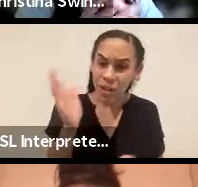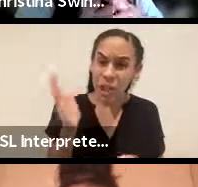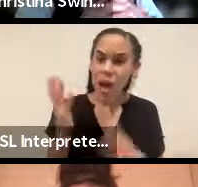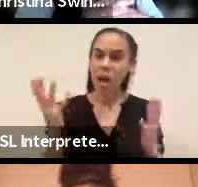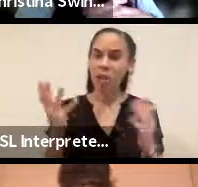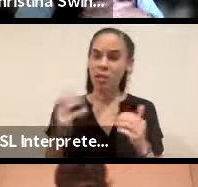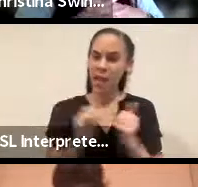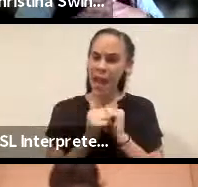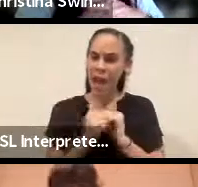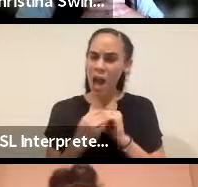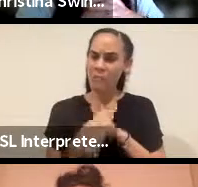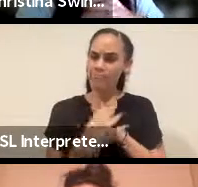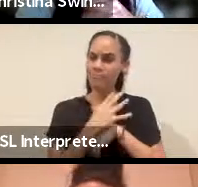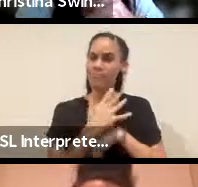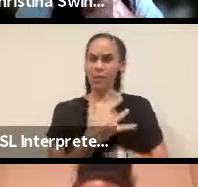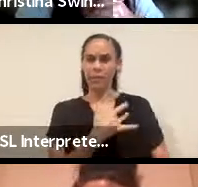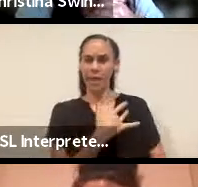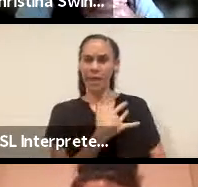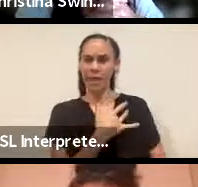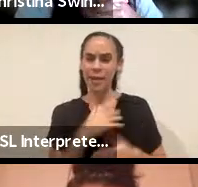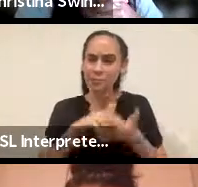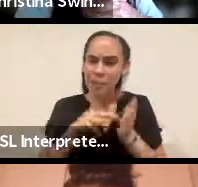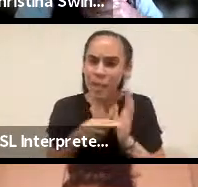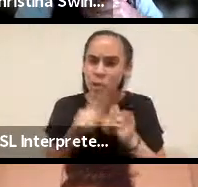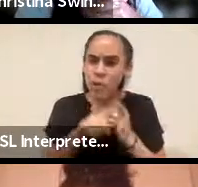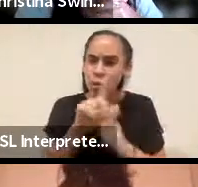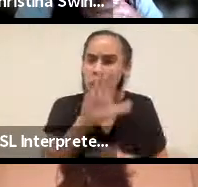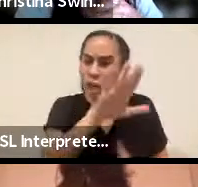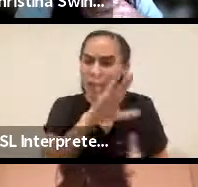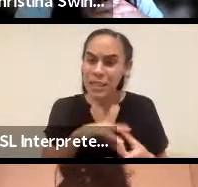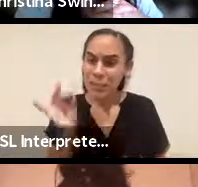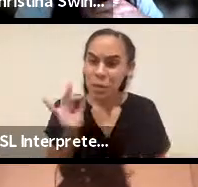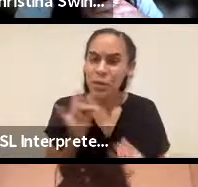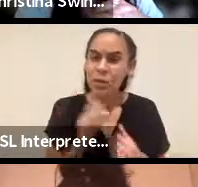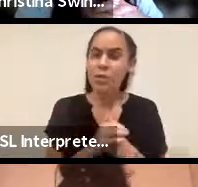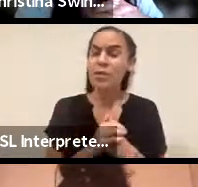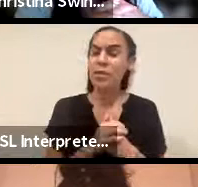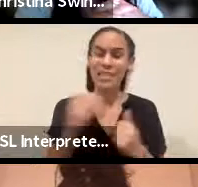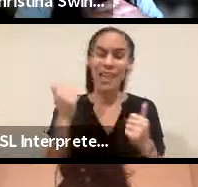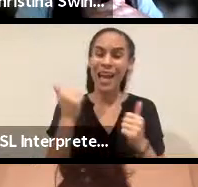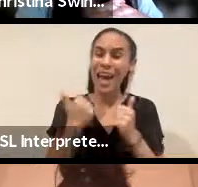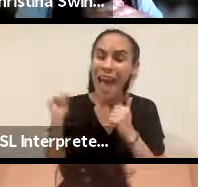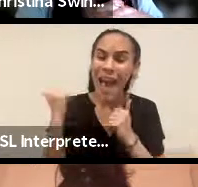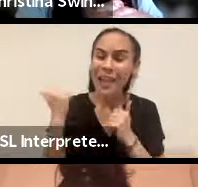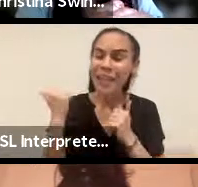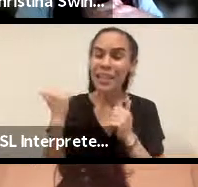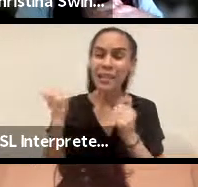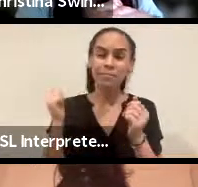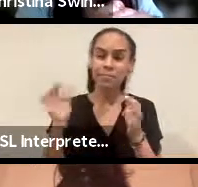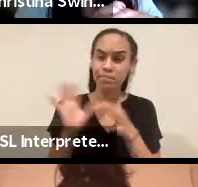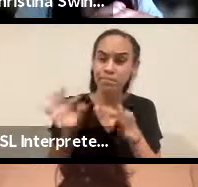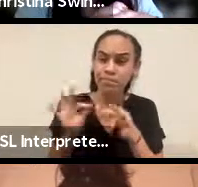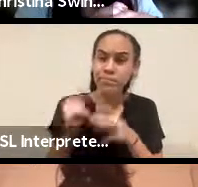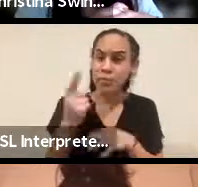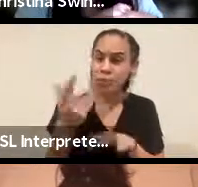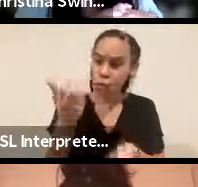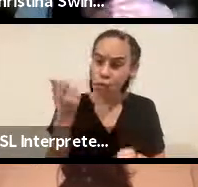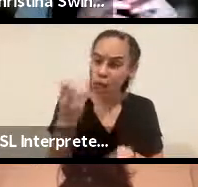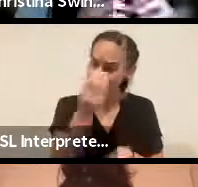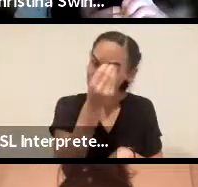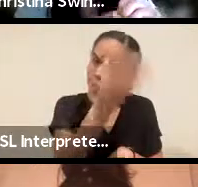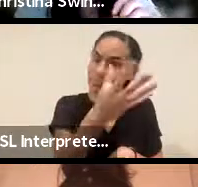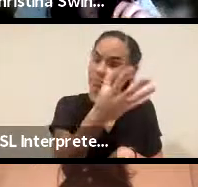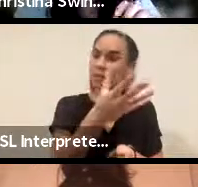spirit has meant to you. If there are any words that you want to express for Melinda in this moment, now is your time to do